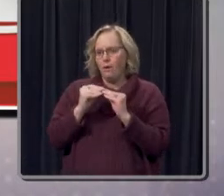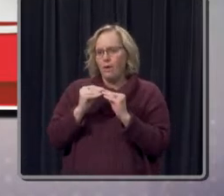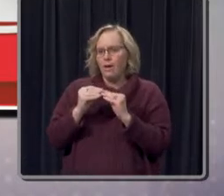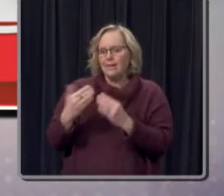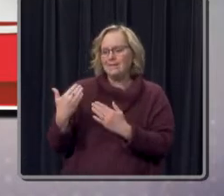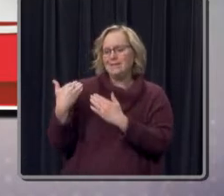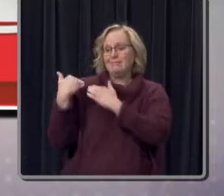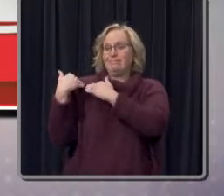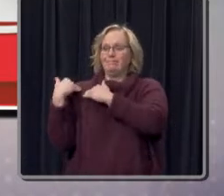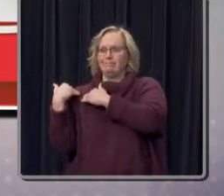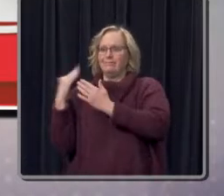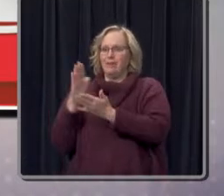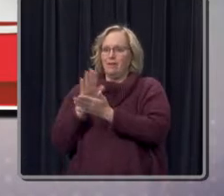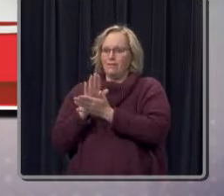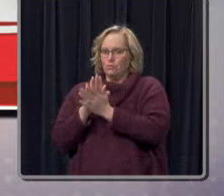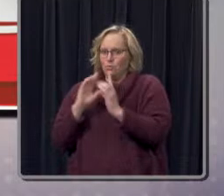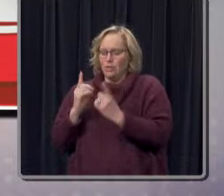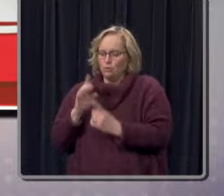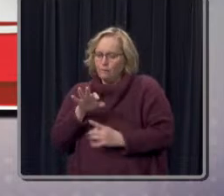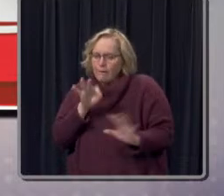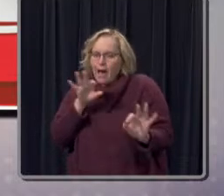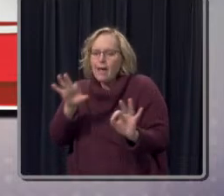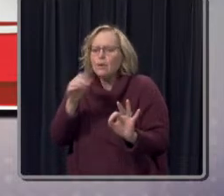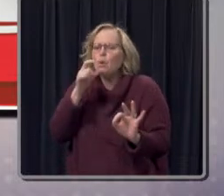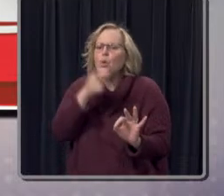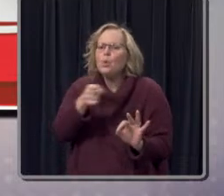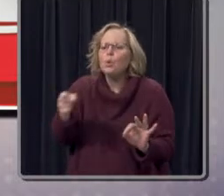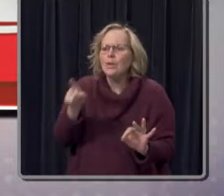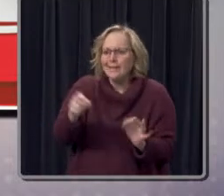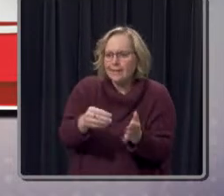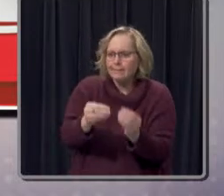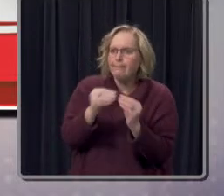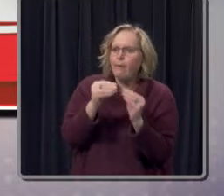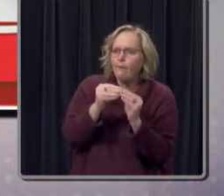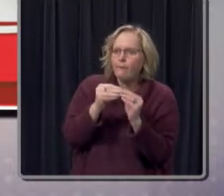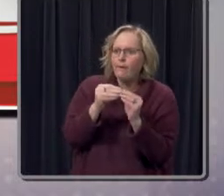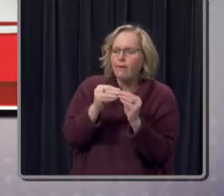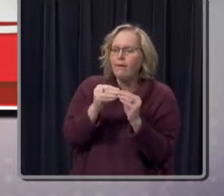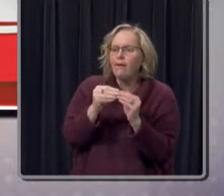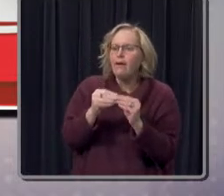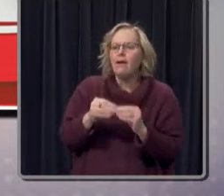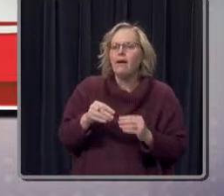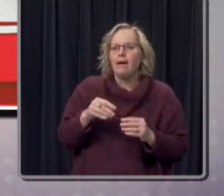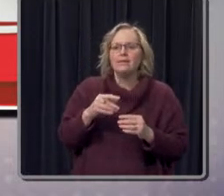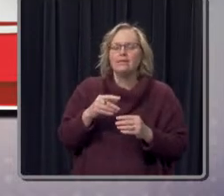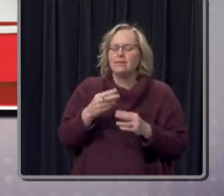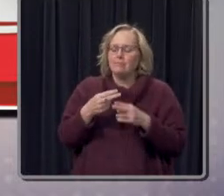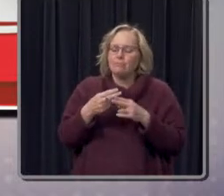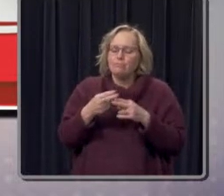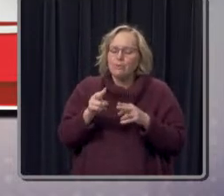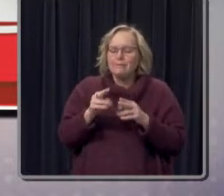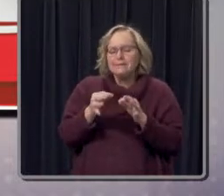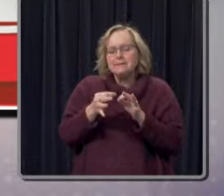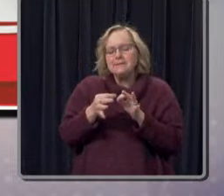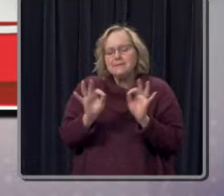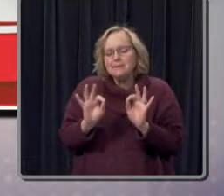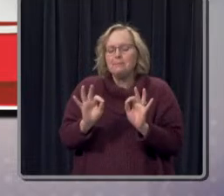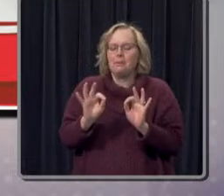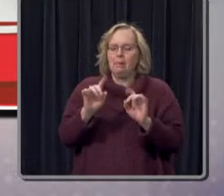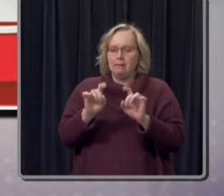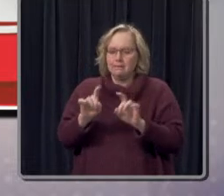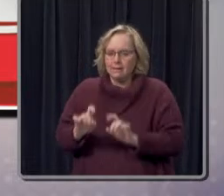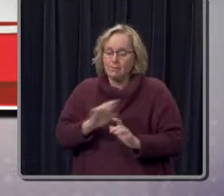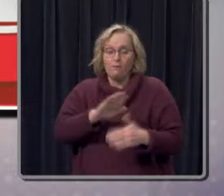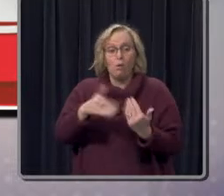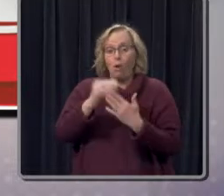those kids. And we do that through the universal screening that Julie described. A brief, simple assessment given to all students that quickly flags who